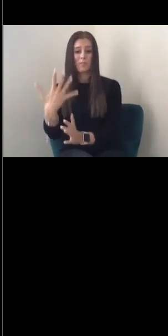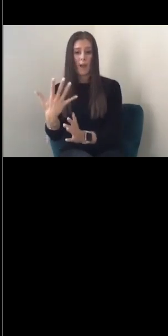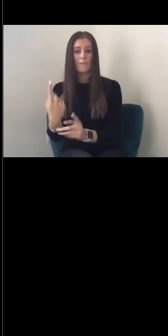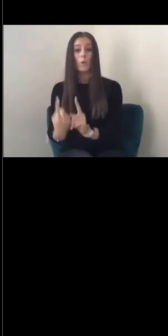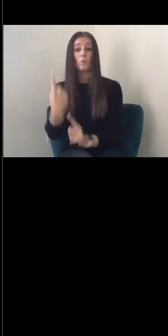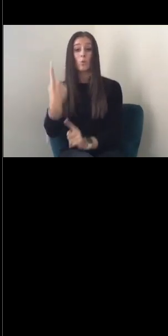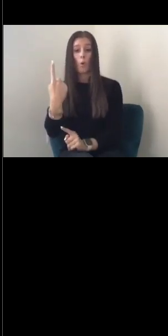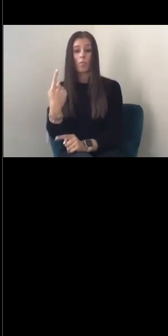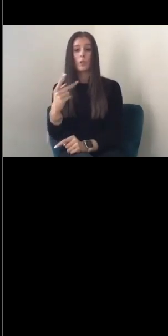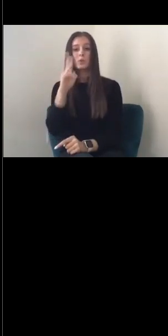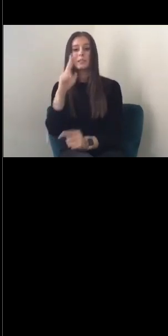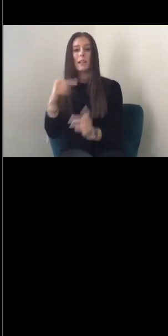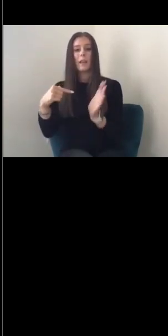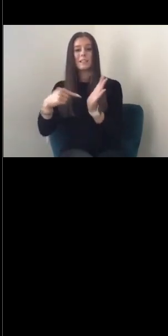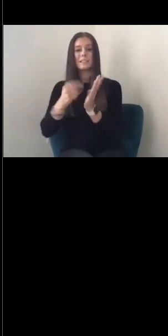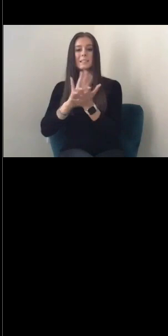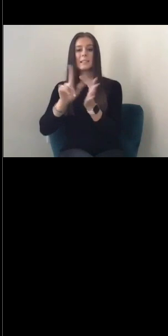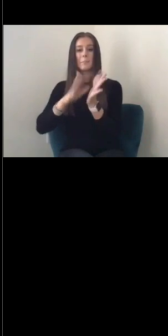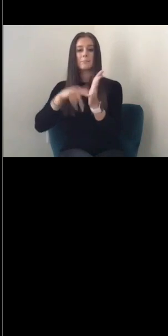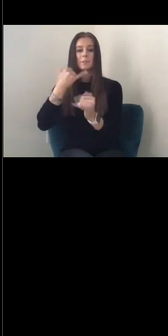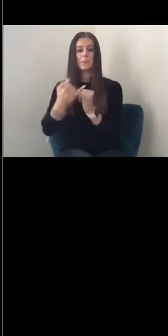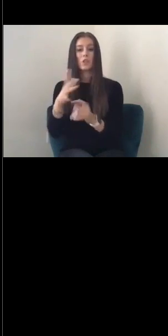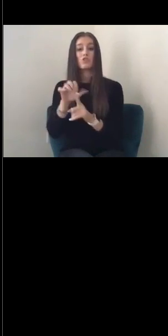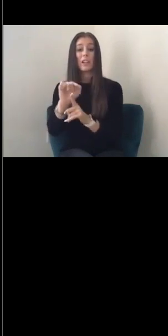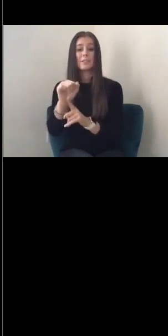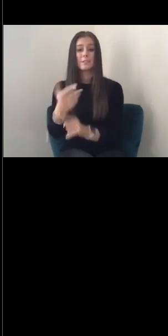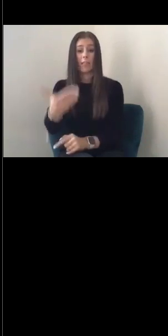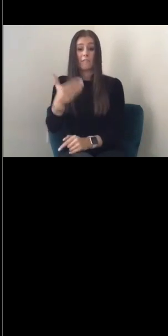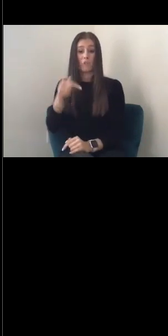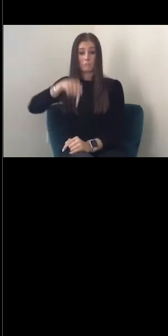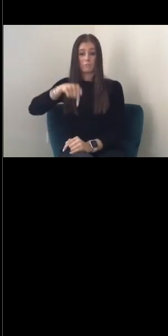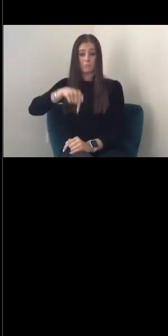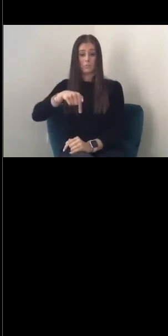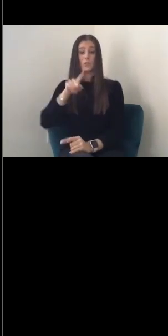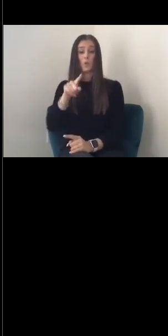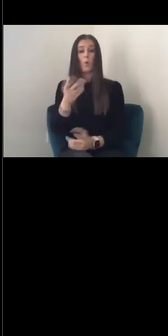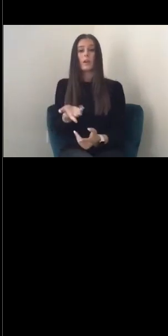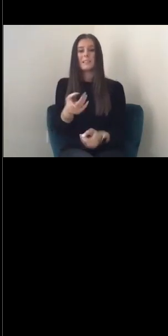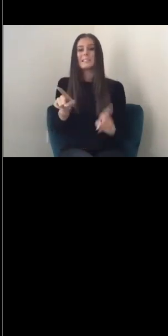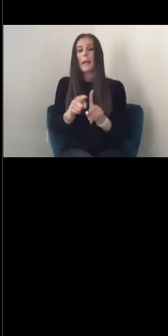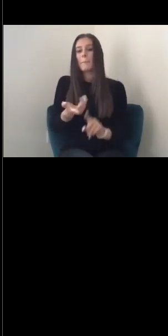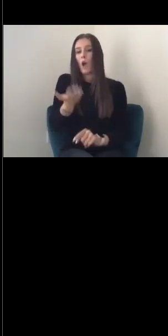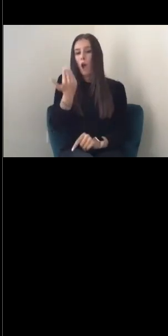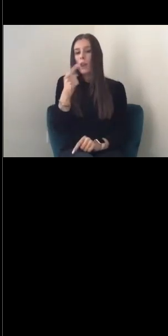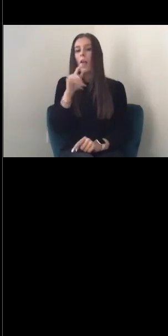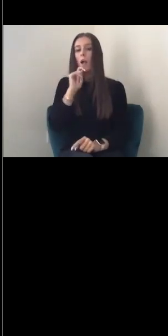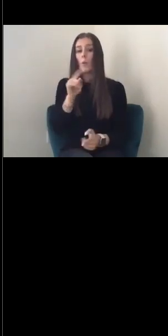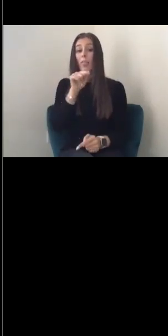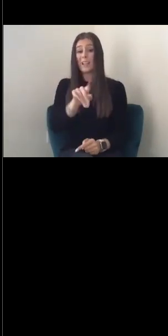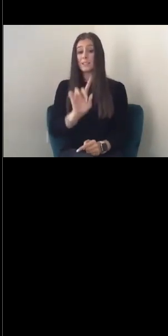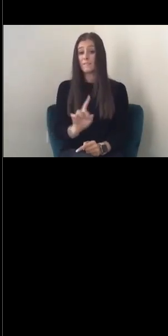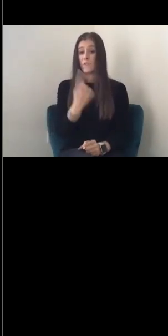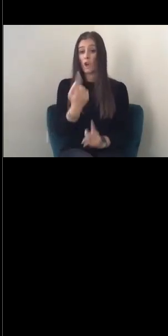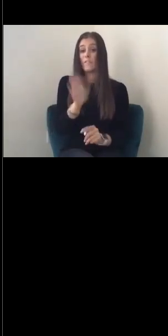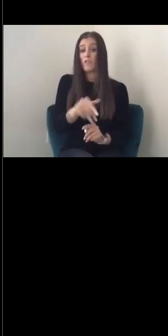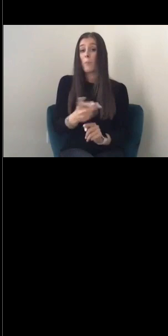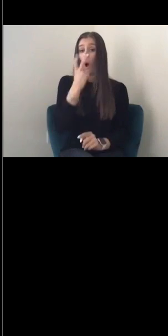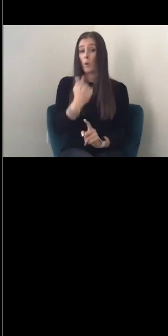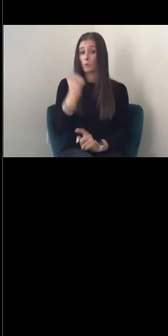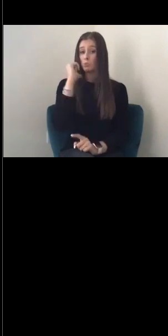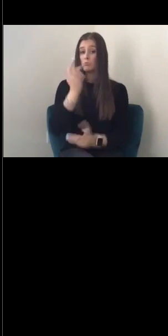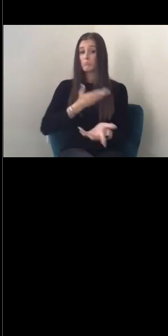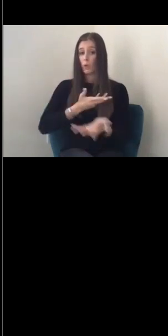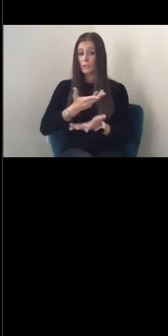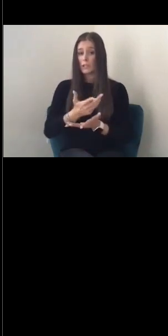Chase in the foreground. So as before, we'll switch between these images and the ones showing our proposals for